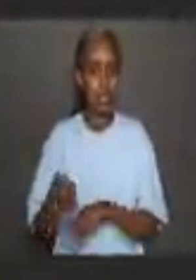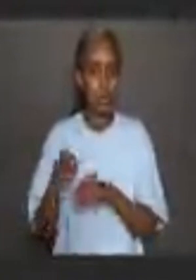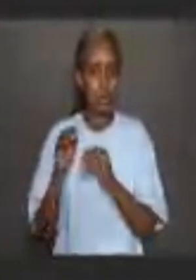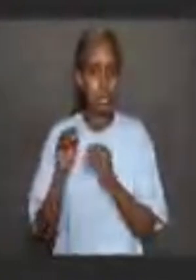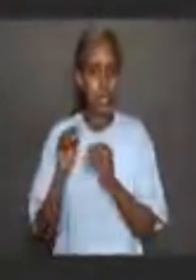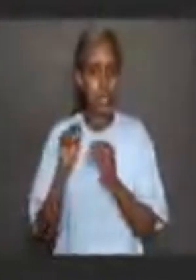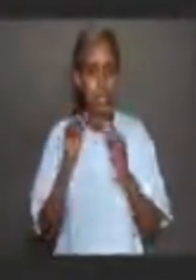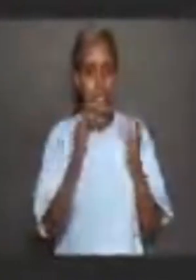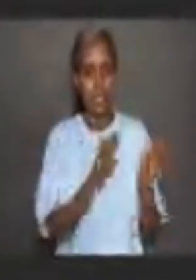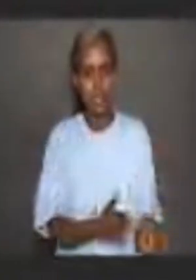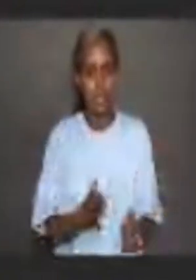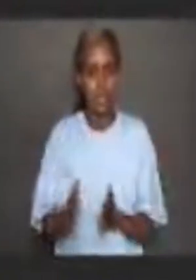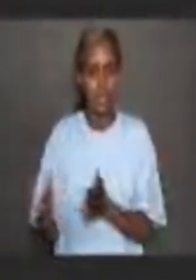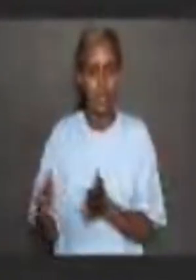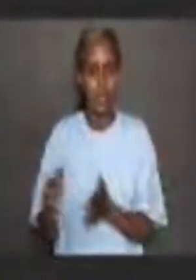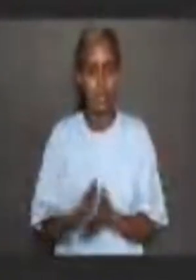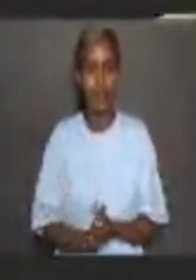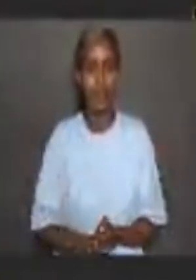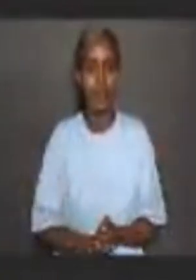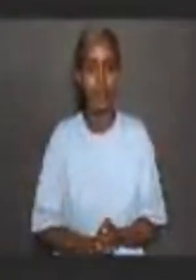Students, let's get ready.